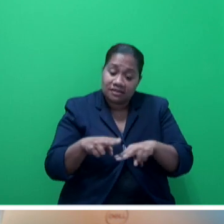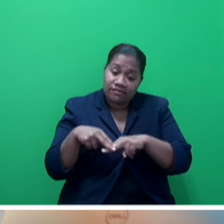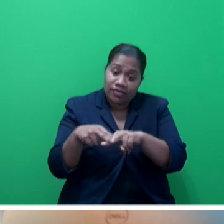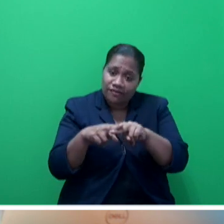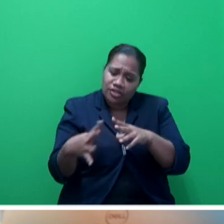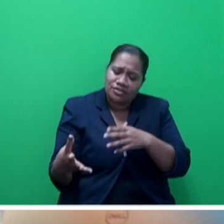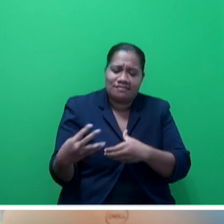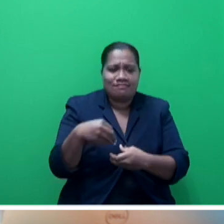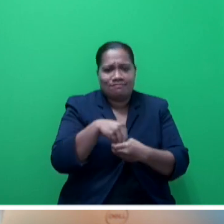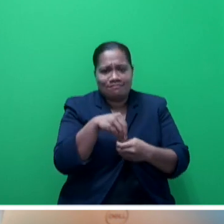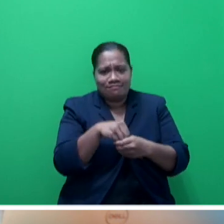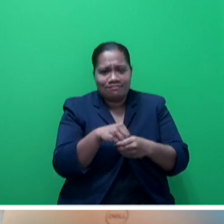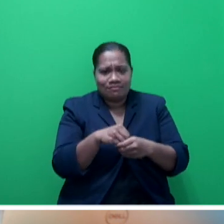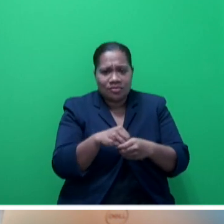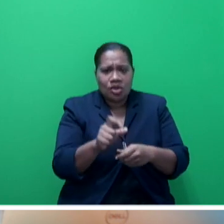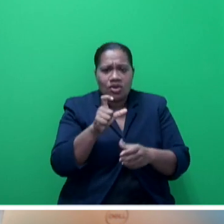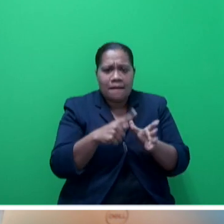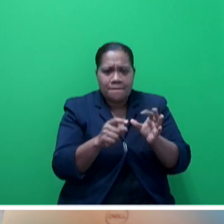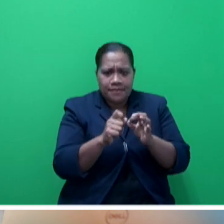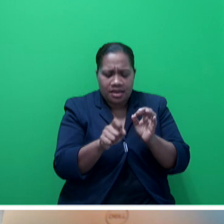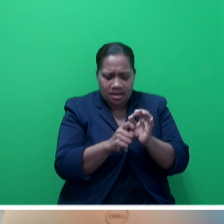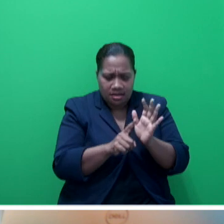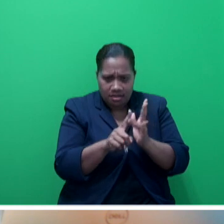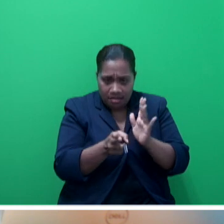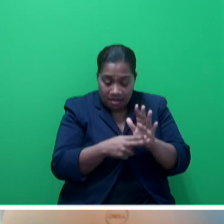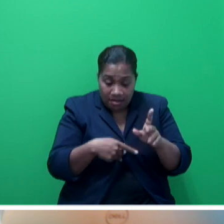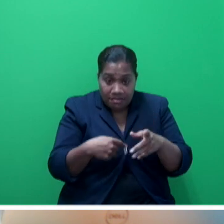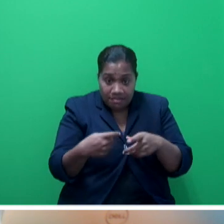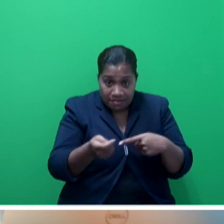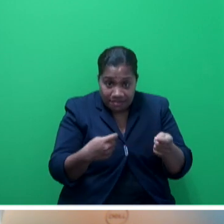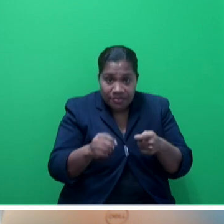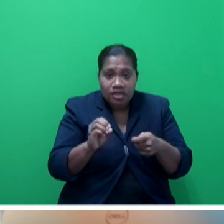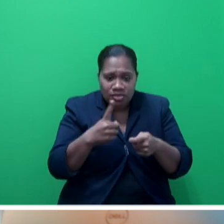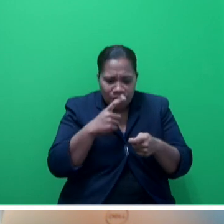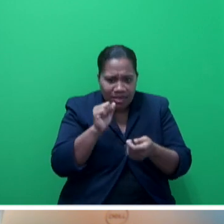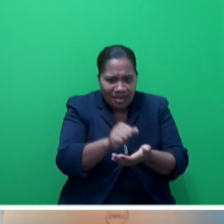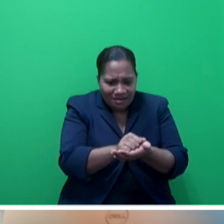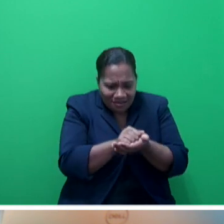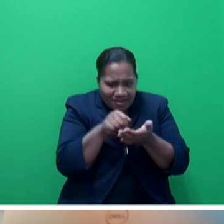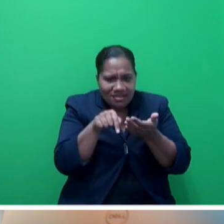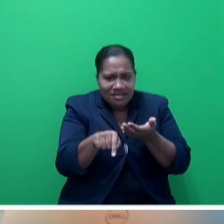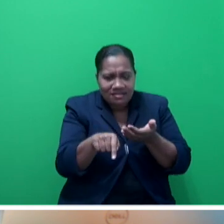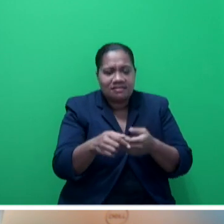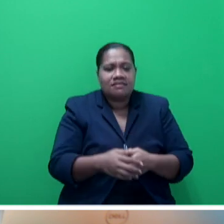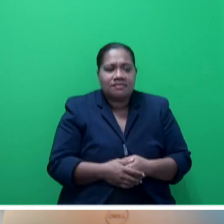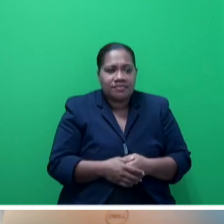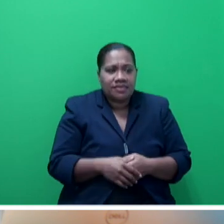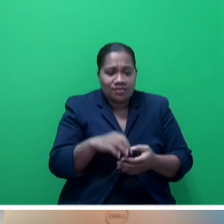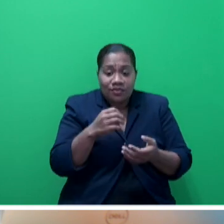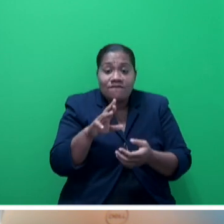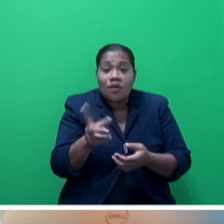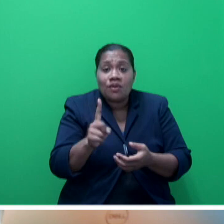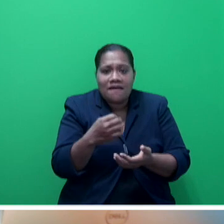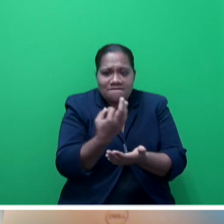markets to convert our already strong focus on environmental preservation into financial gains that can be used to fund new